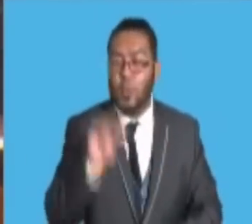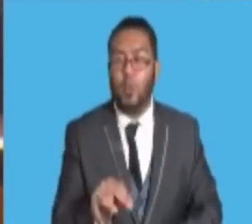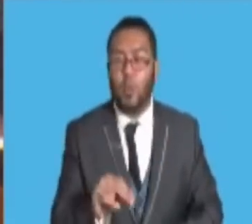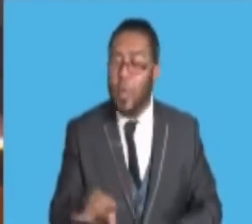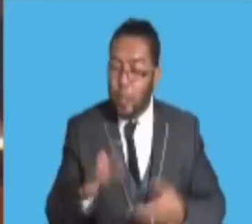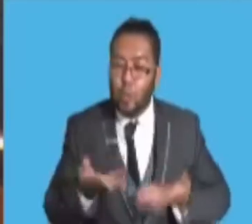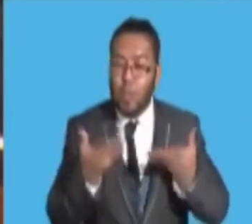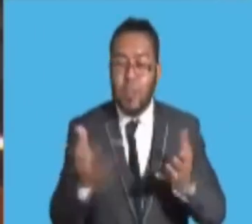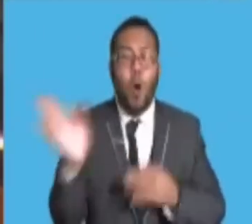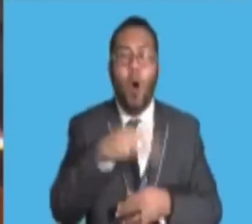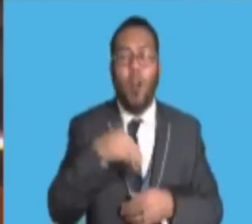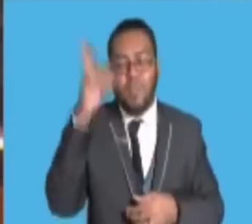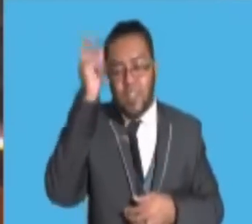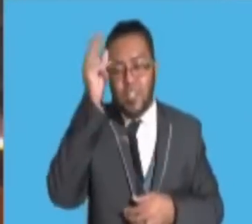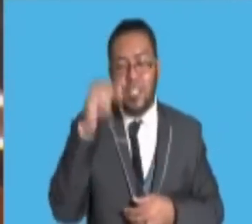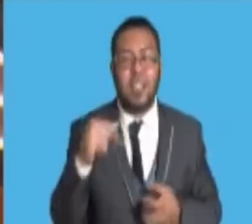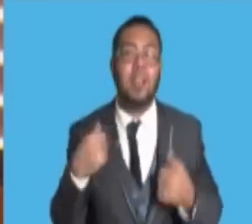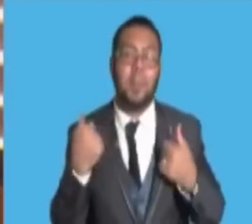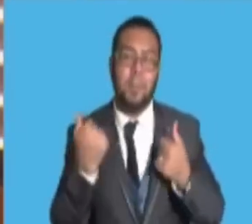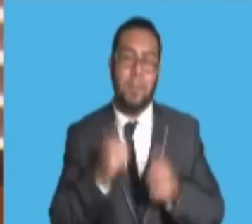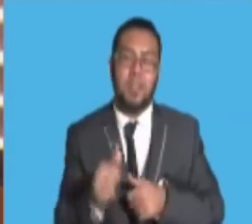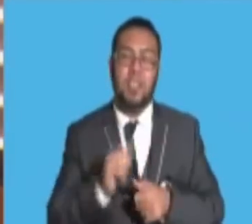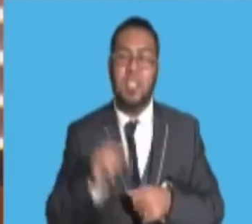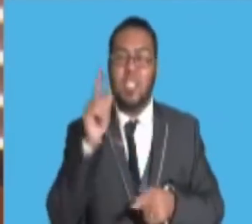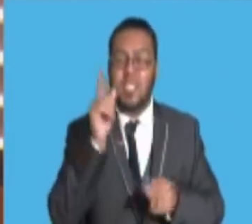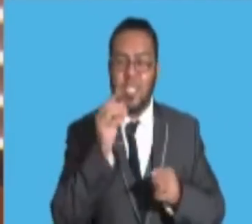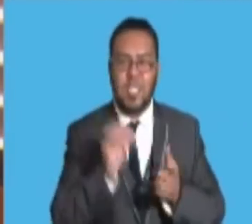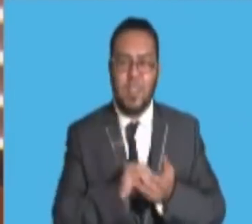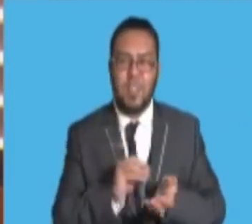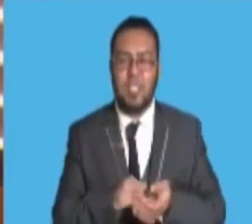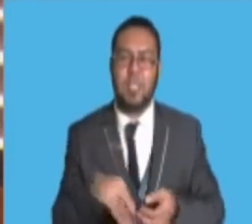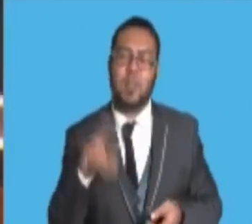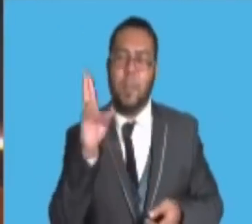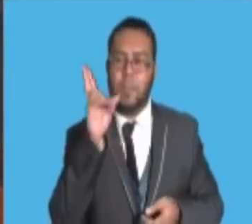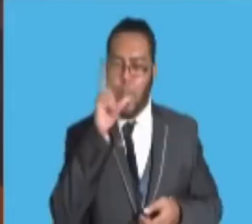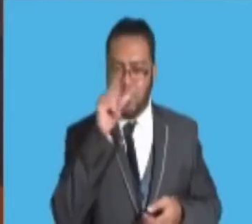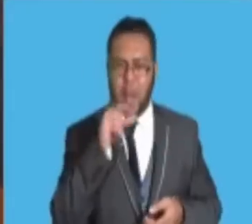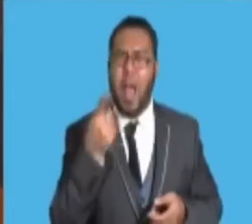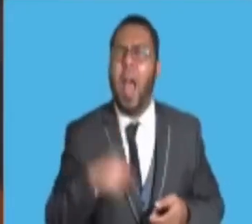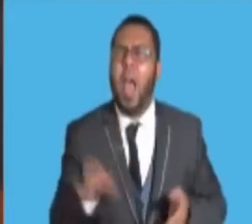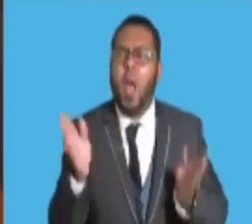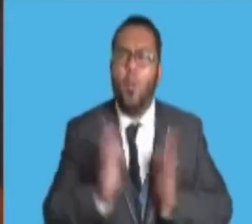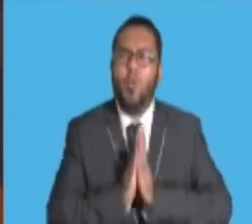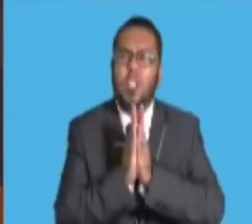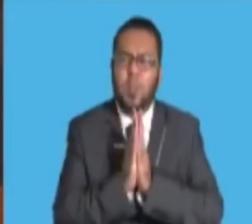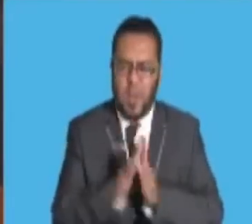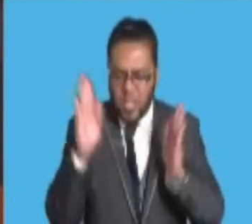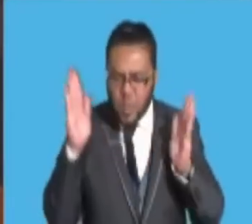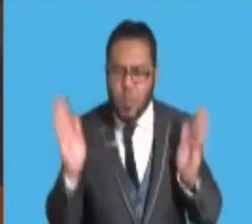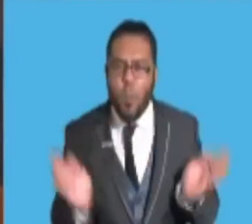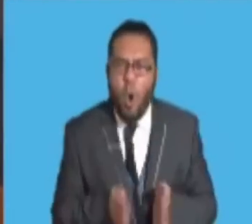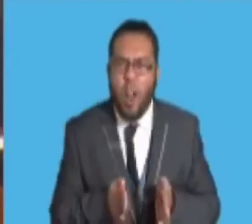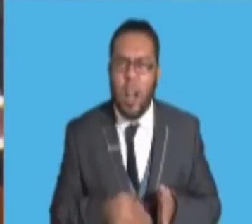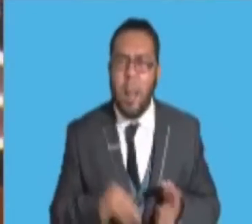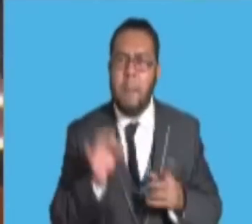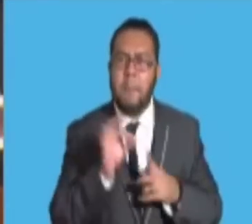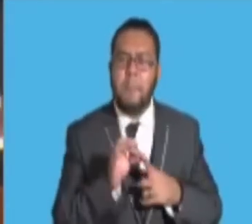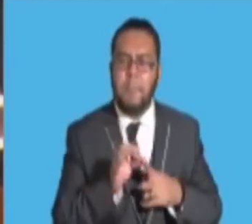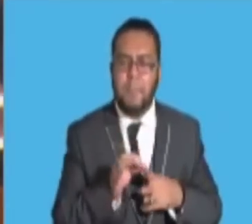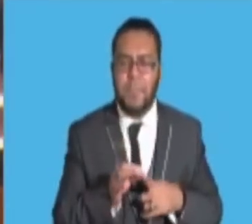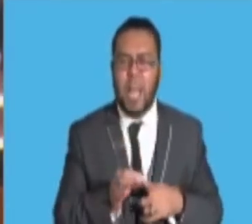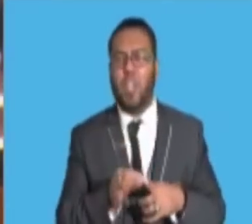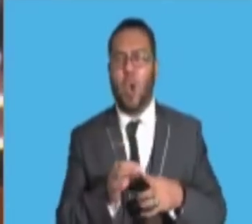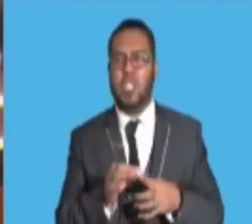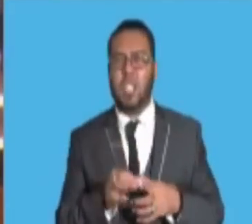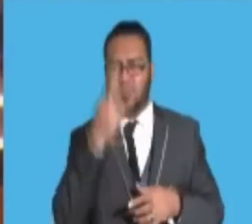give all Fijians the best service possible. Madam Speaker, I worship in a small Pentecostal church, and I thank my senior